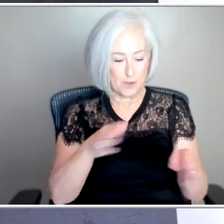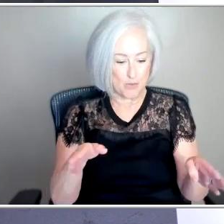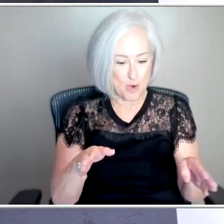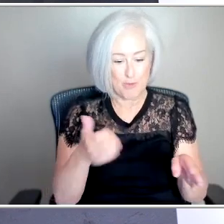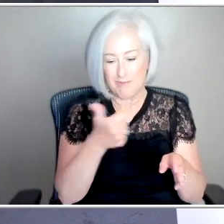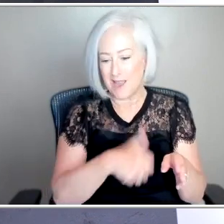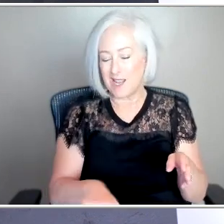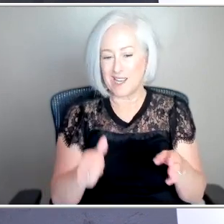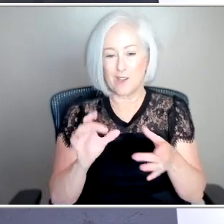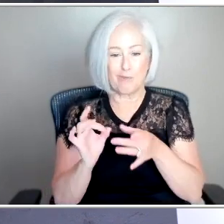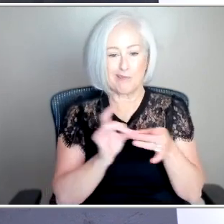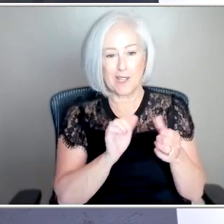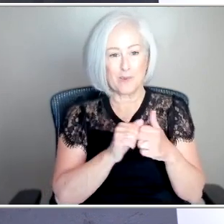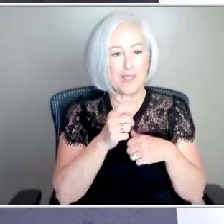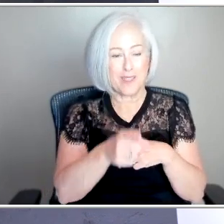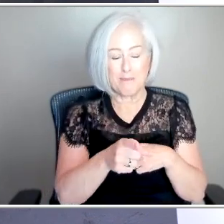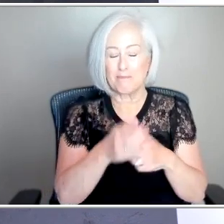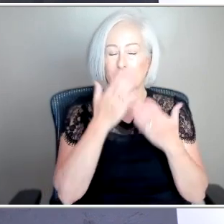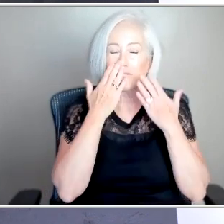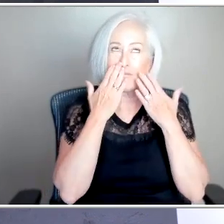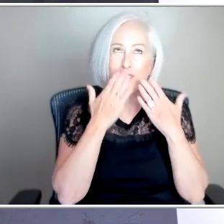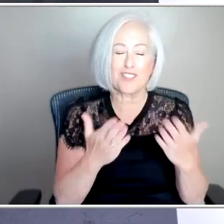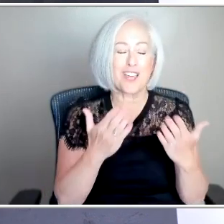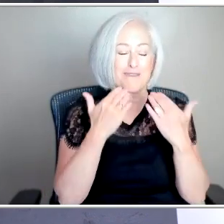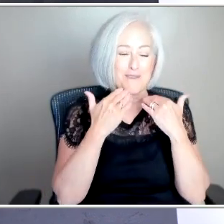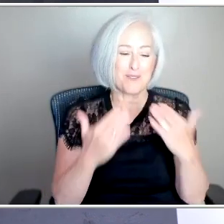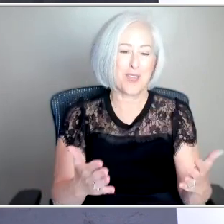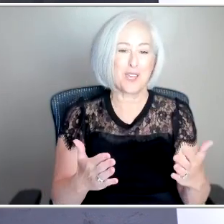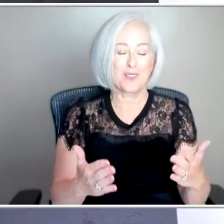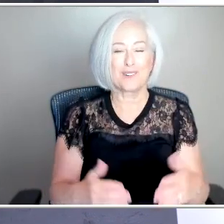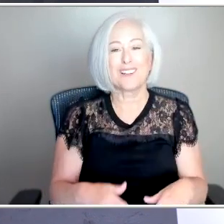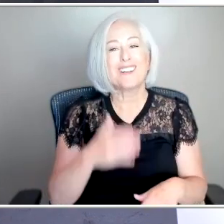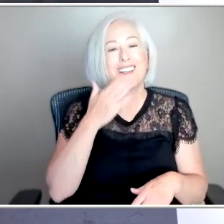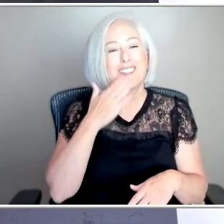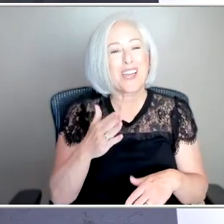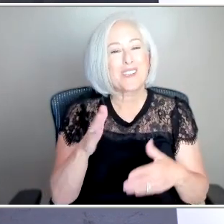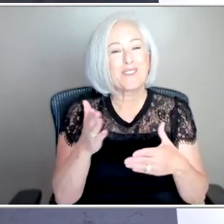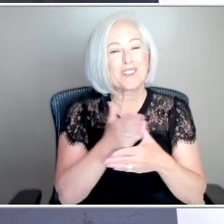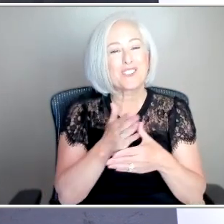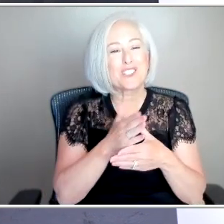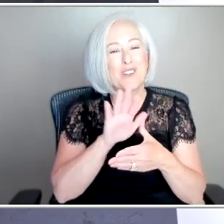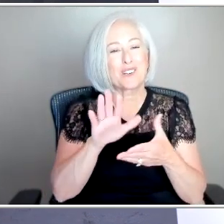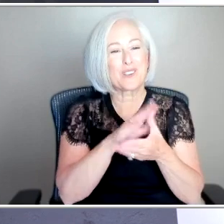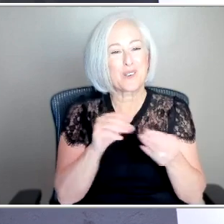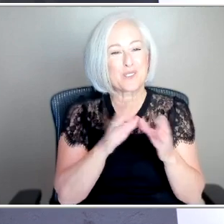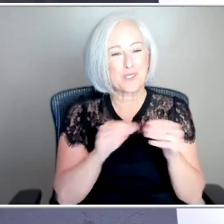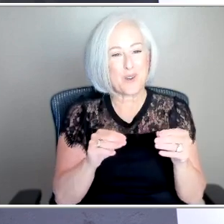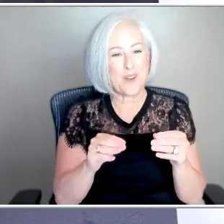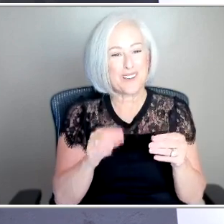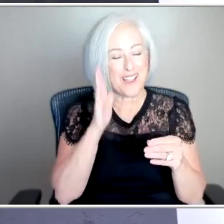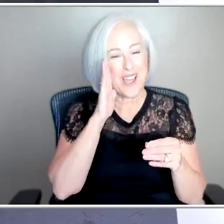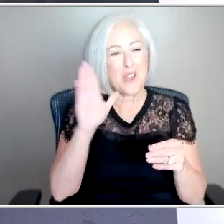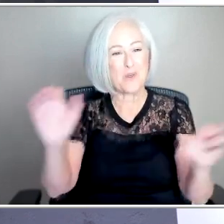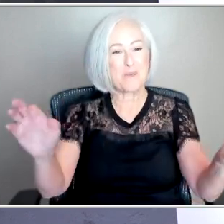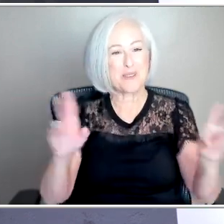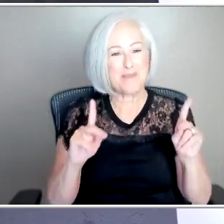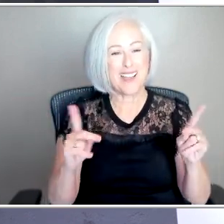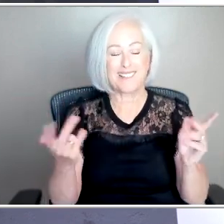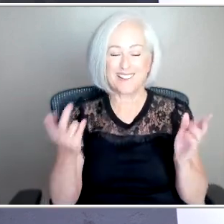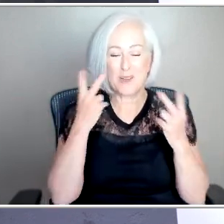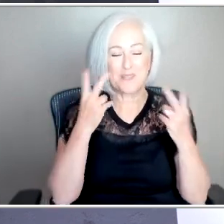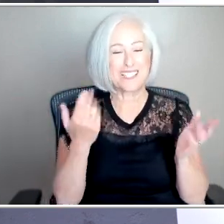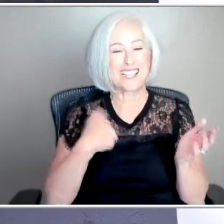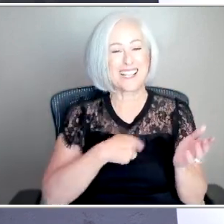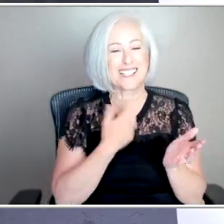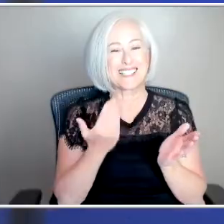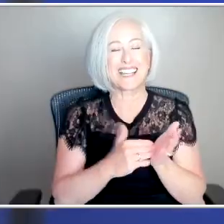grateful you are here. So thank you for sharing your story. And you'll be back. You'll be back, okay? Come see us. All right. Have a great